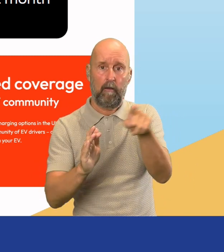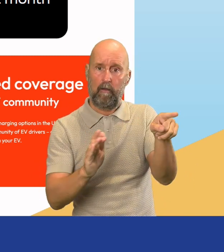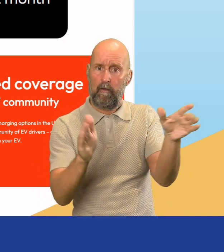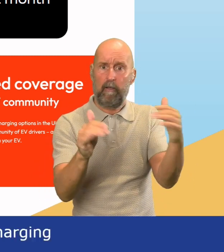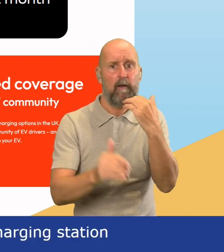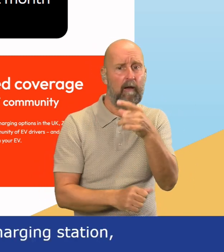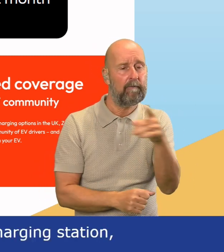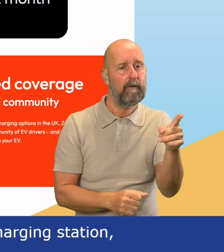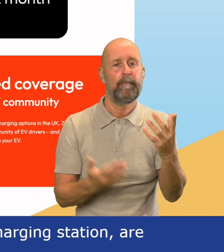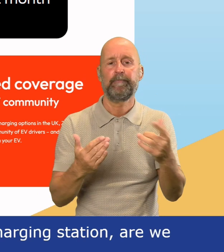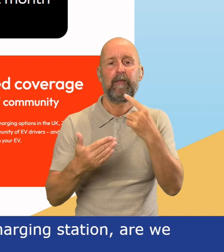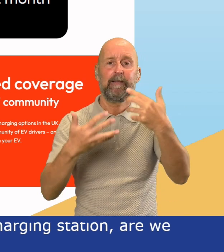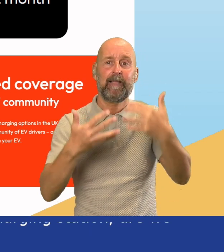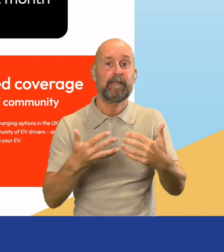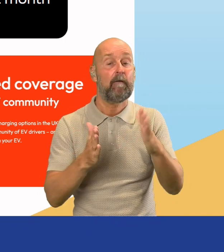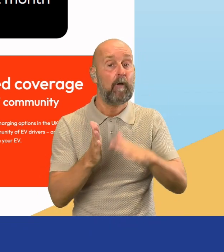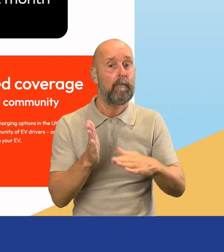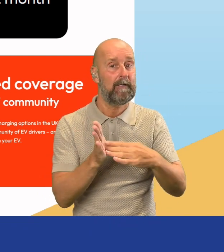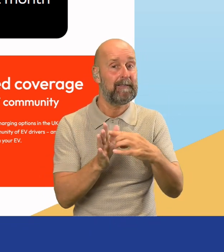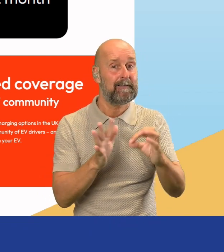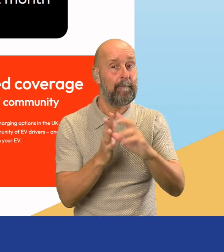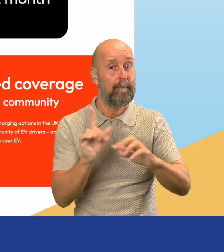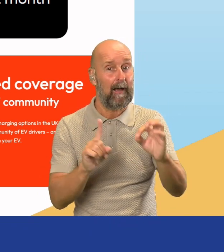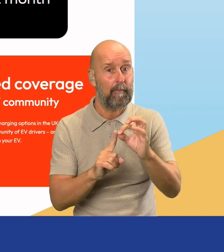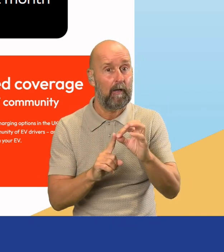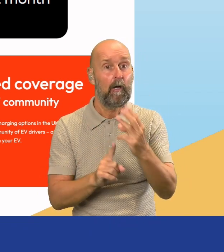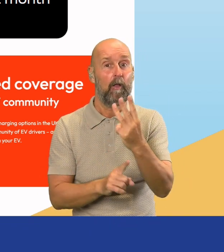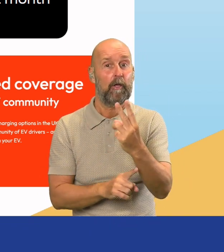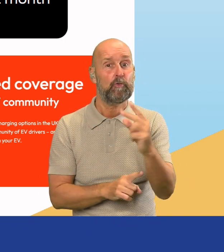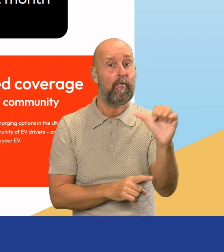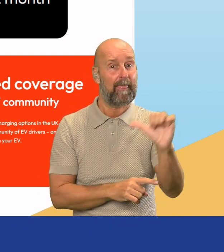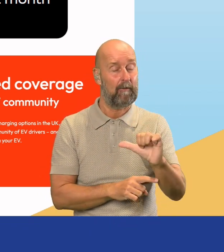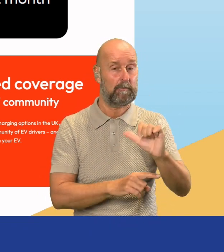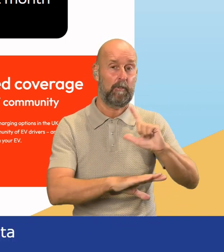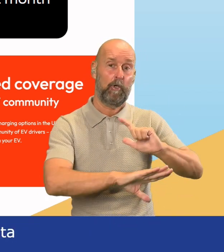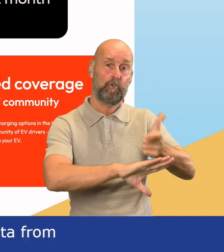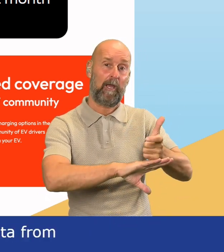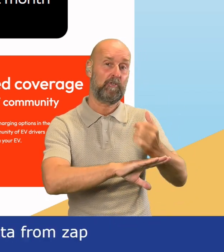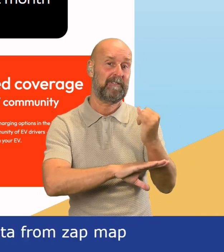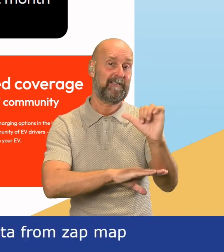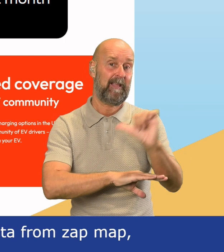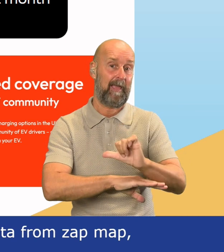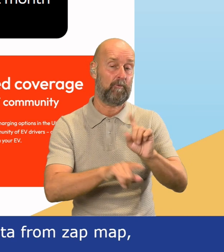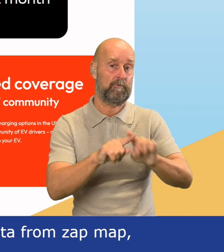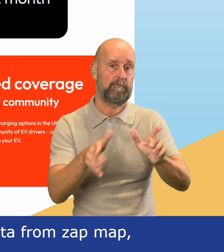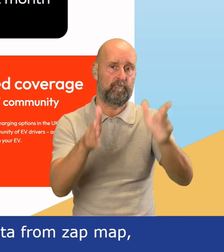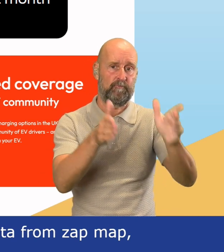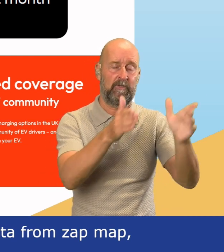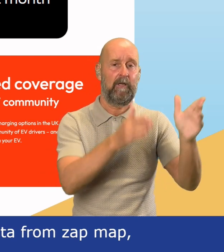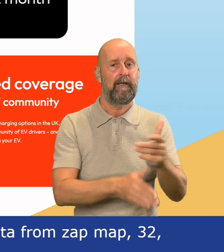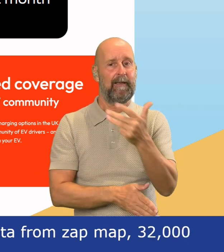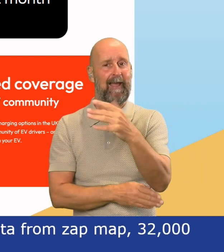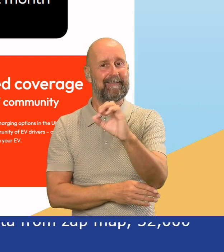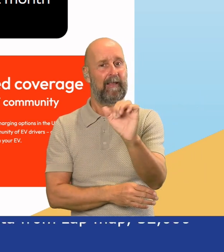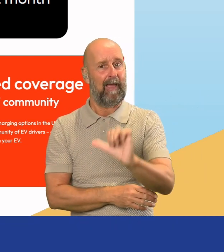today, again, this data is from ZapMap, there are 32,000 charger locations. That's 60,000 devices,